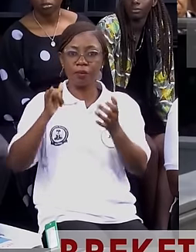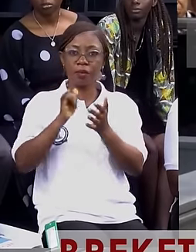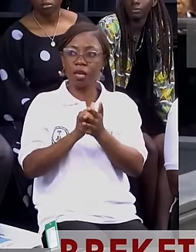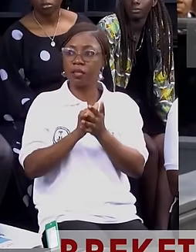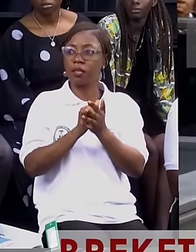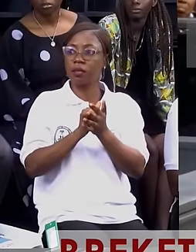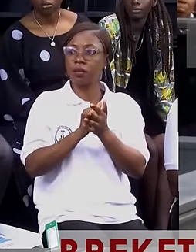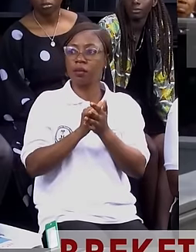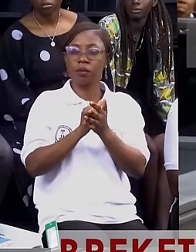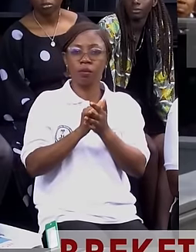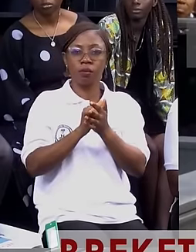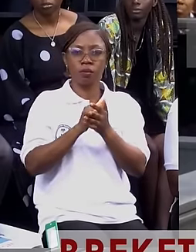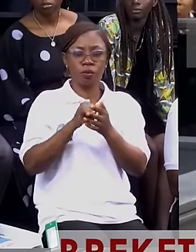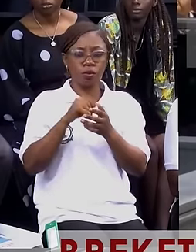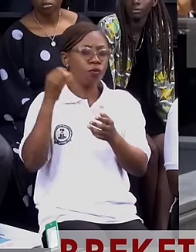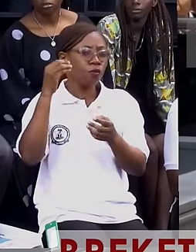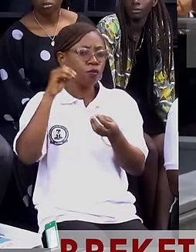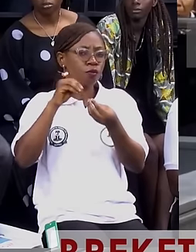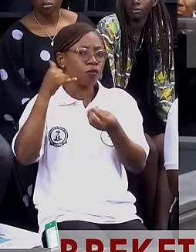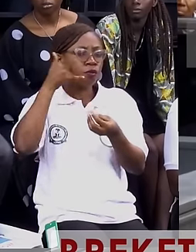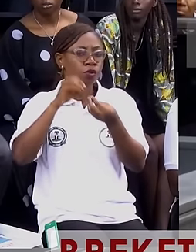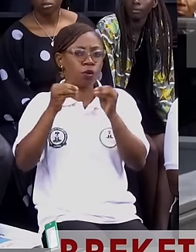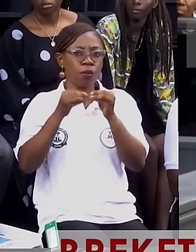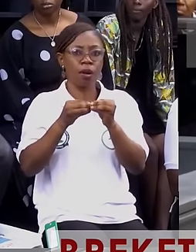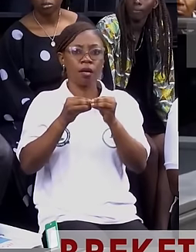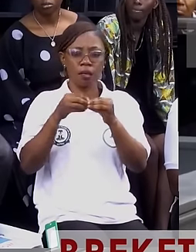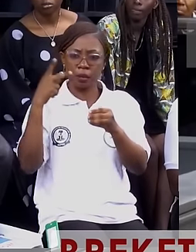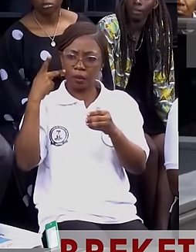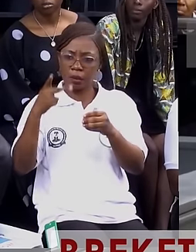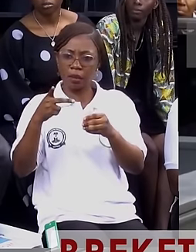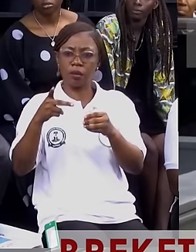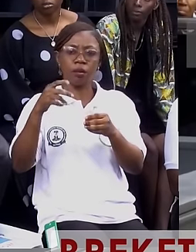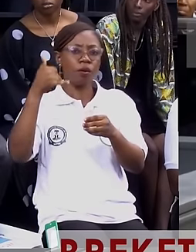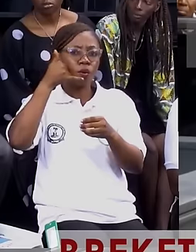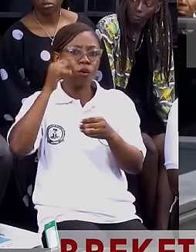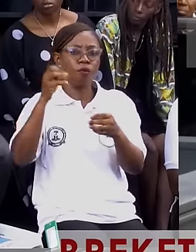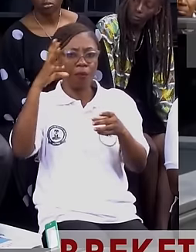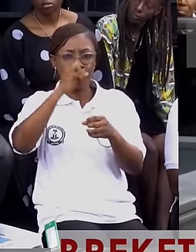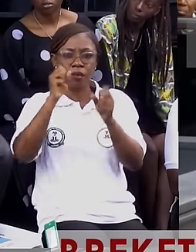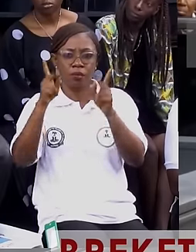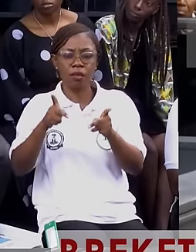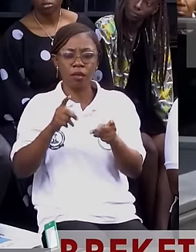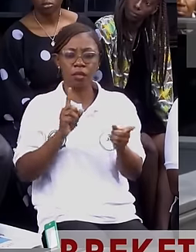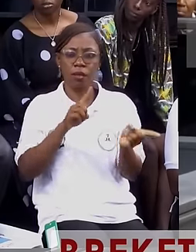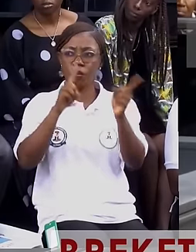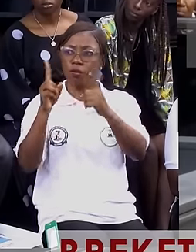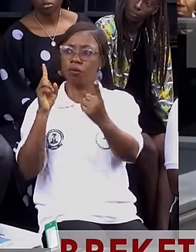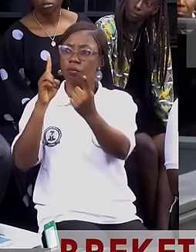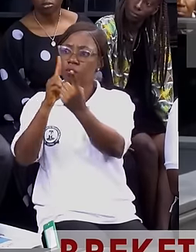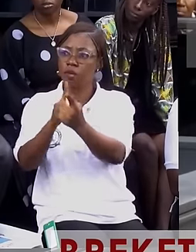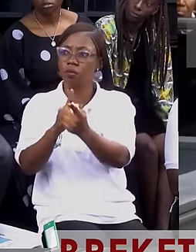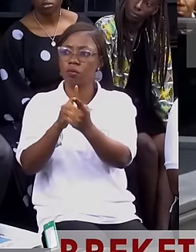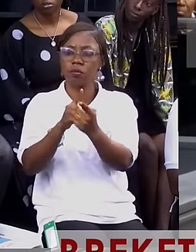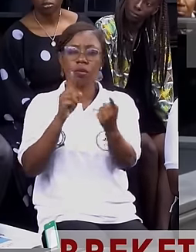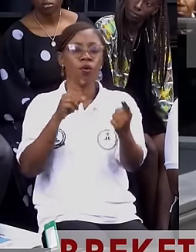of a missing person, in a call log of a missing person. So I now rushed to meet him at the Gariki. So we now